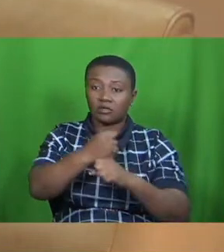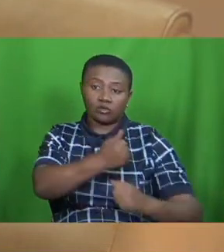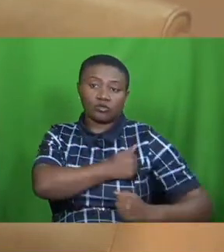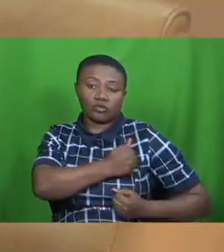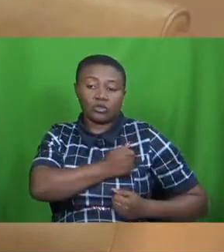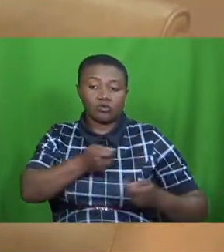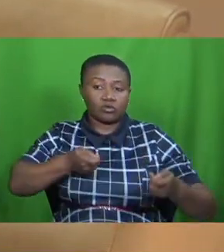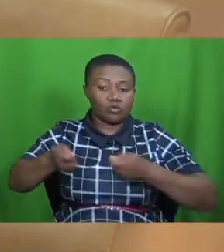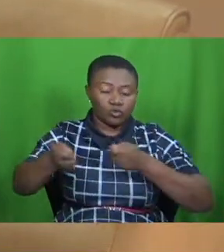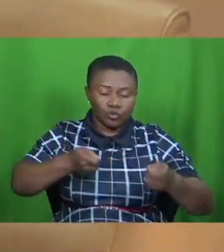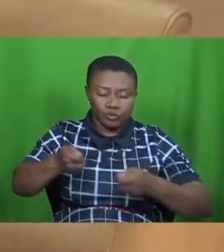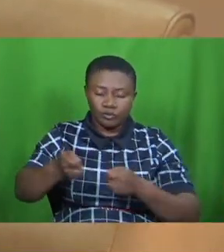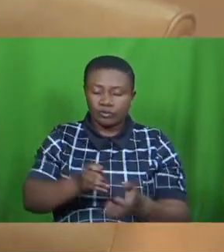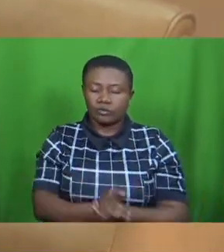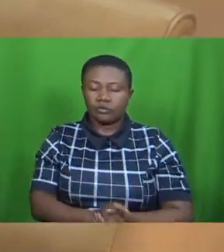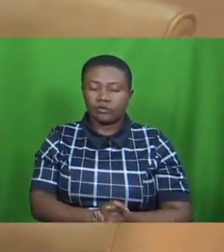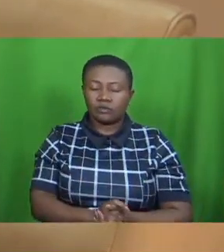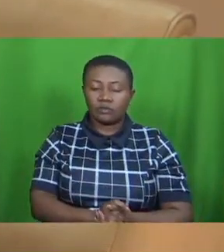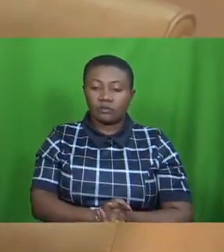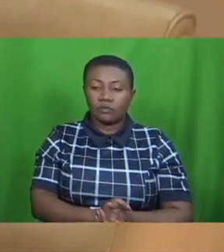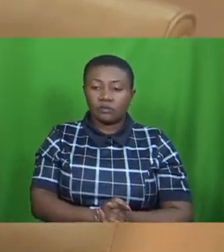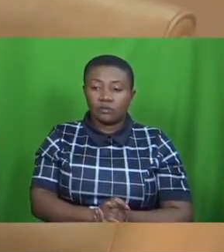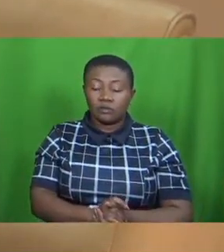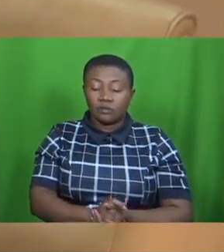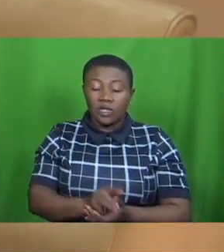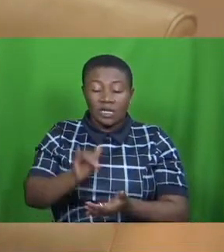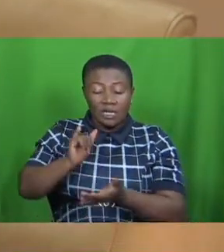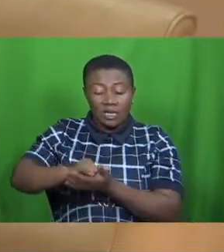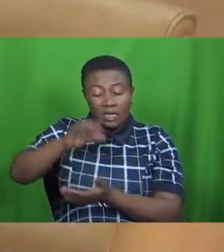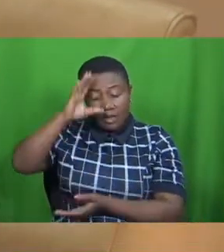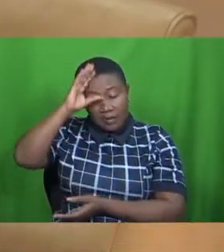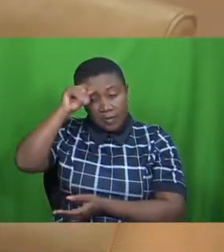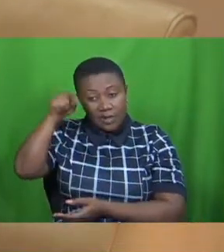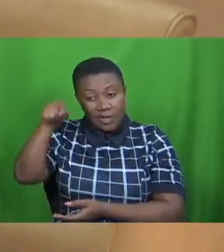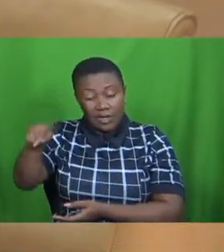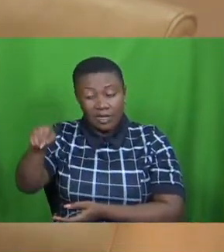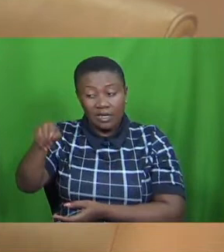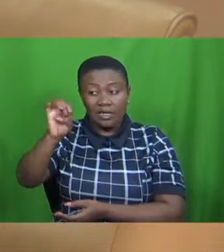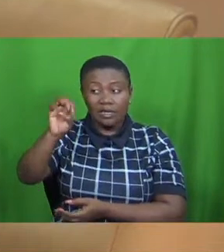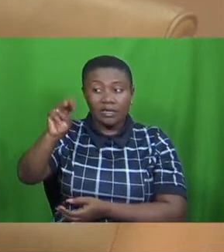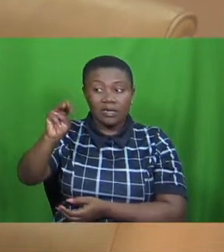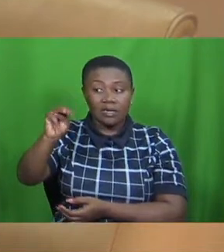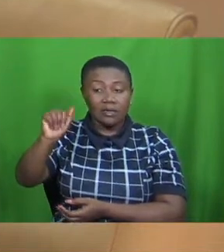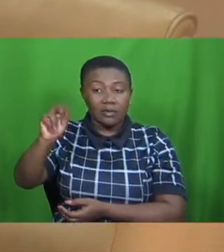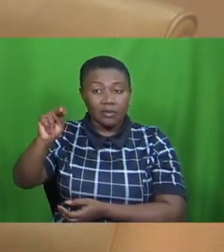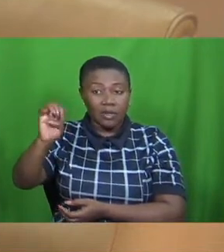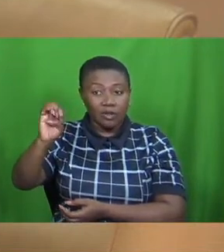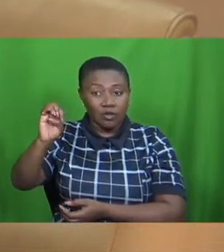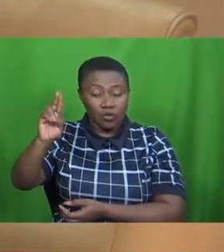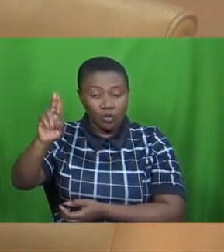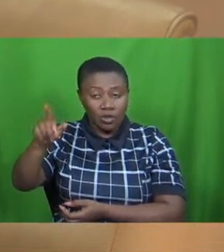Speaker, His Excellency Emmanuel Oscar Medo served well